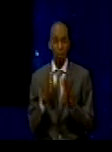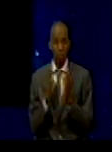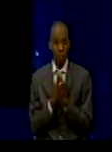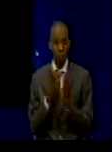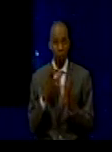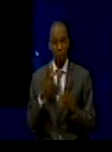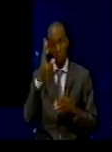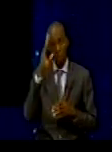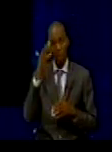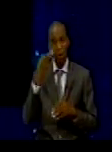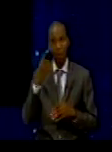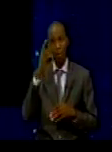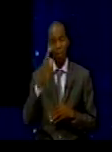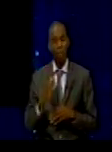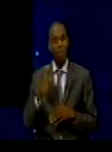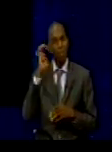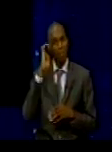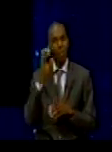But after the prayer of the man of God,